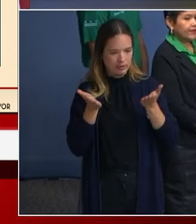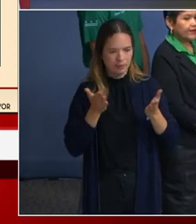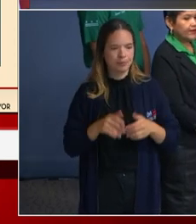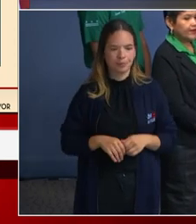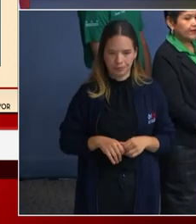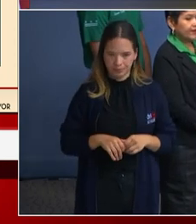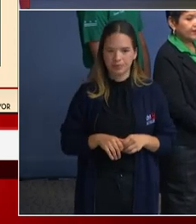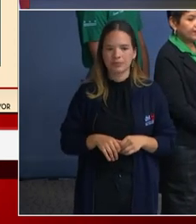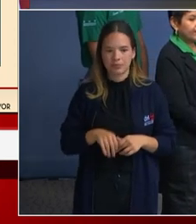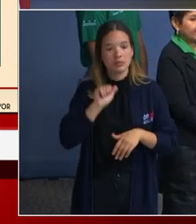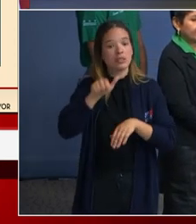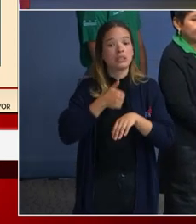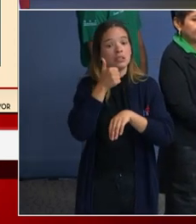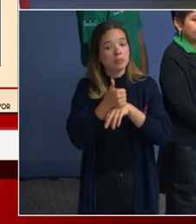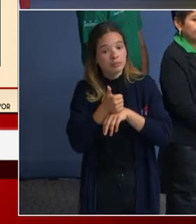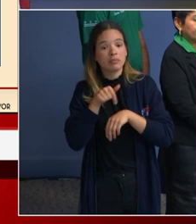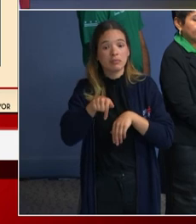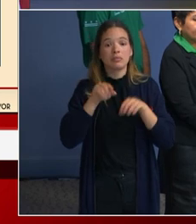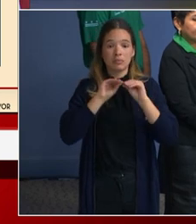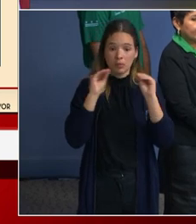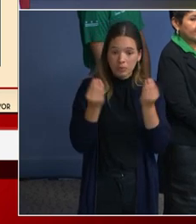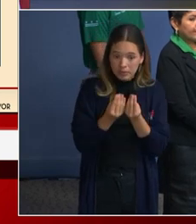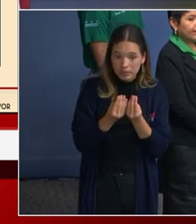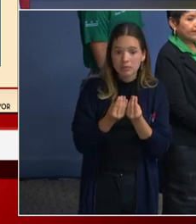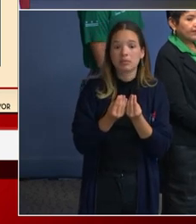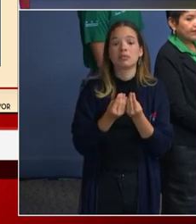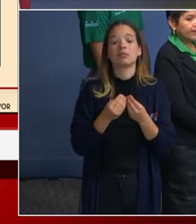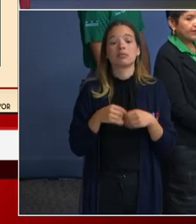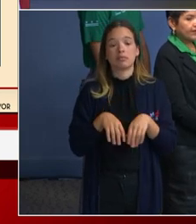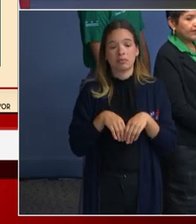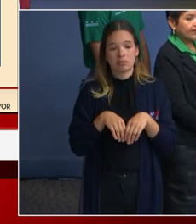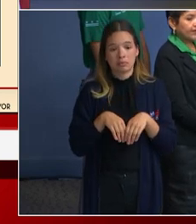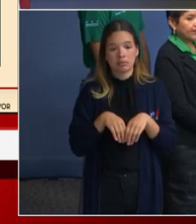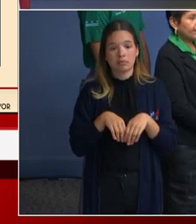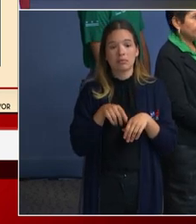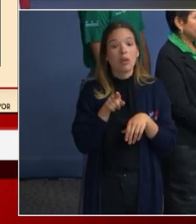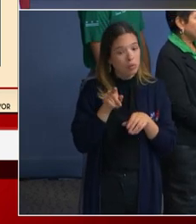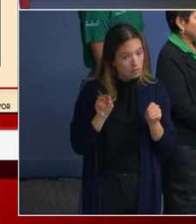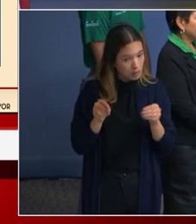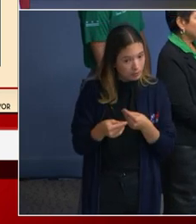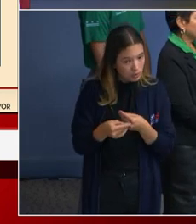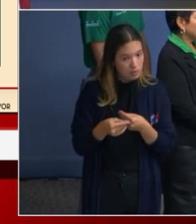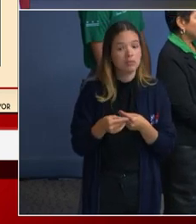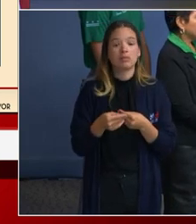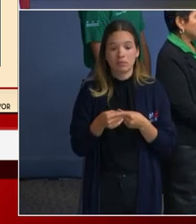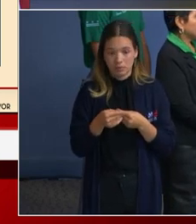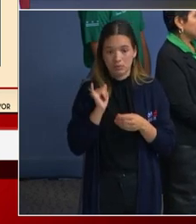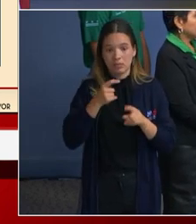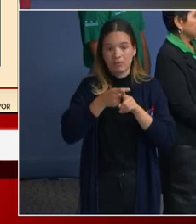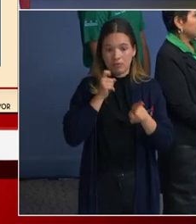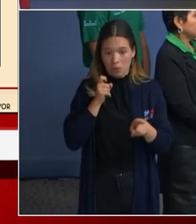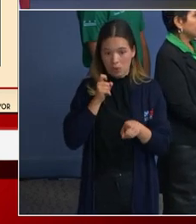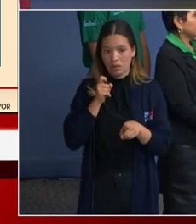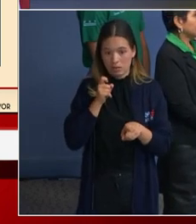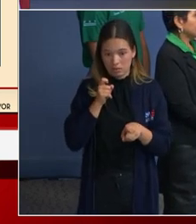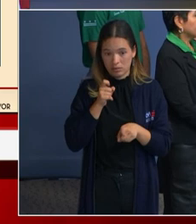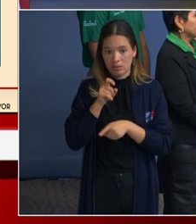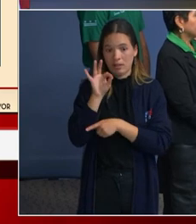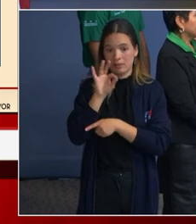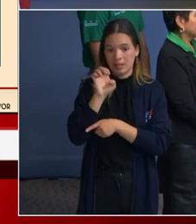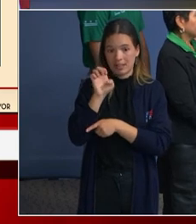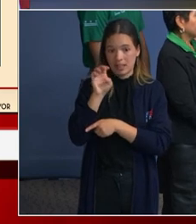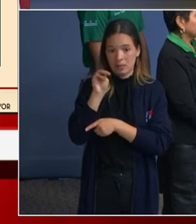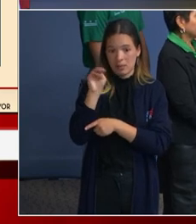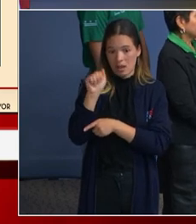organizations working in the field. We will seek reimbursement from FEMA for all eligible